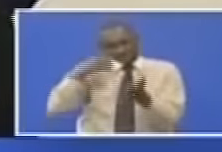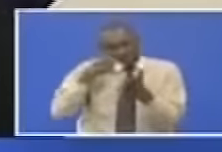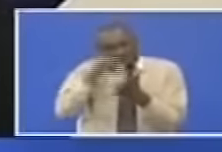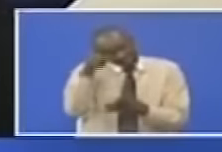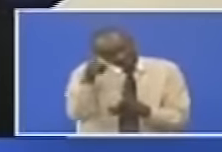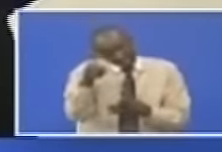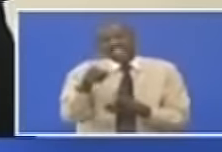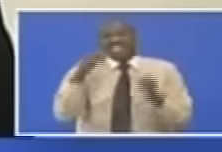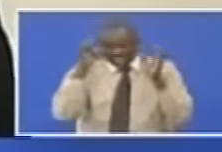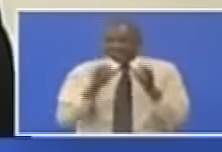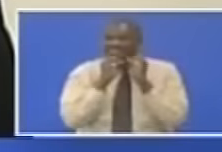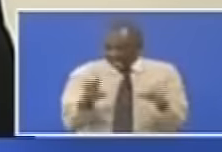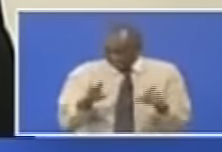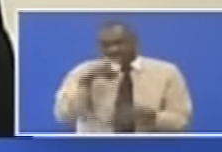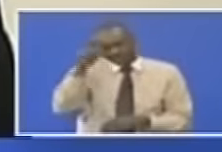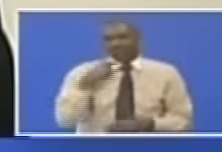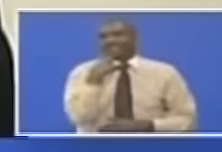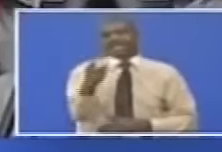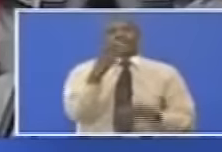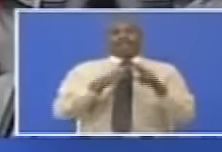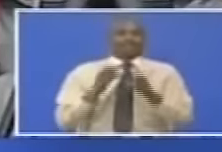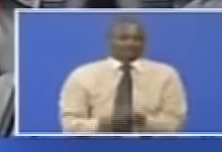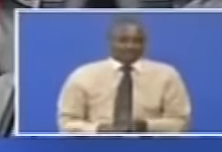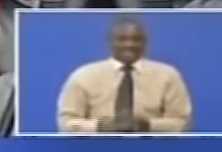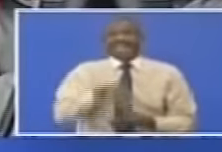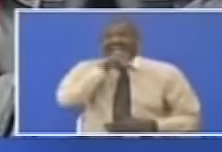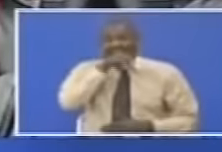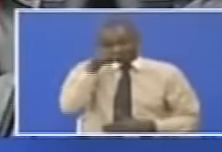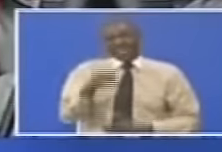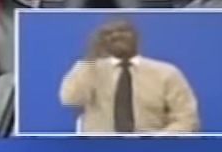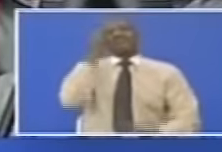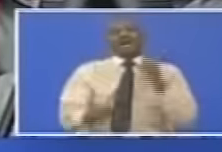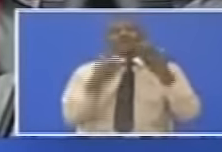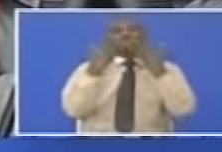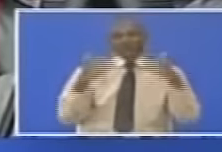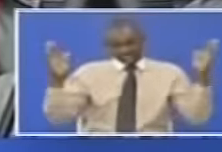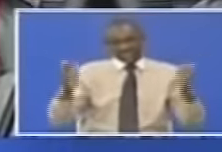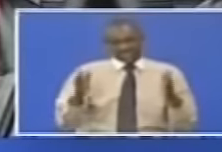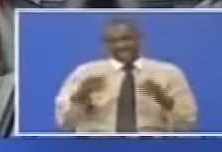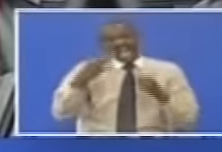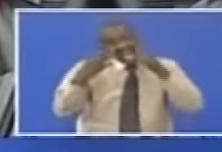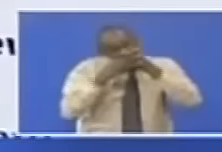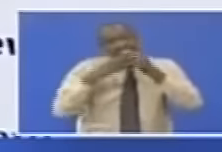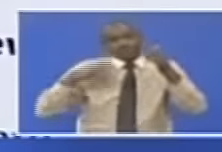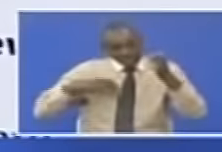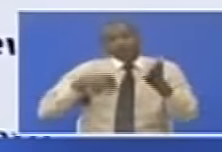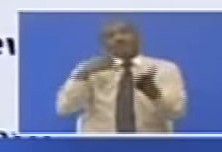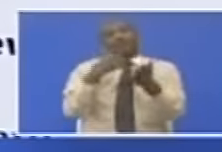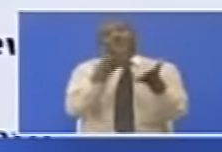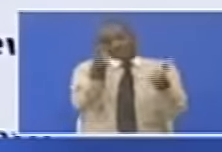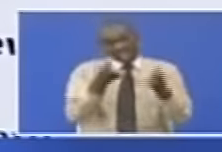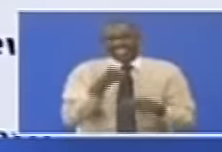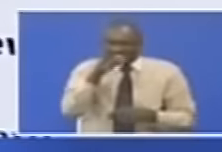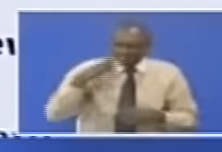scandal, failing which he will disclose the names. Raila finally made good his threat by naming eight individuals whom he says